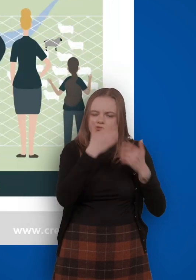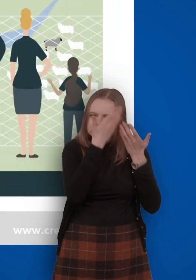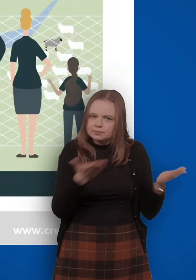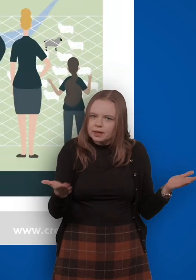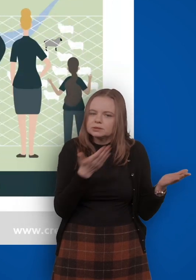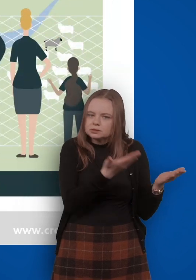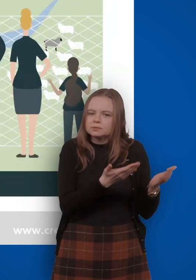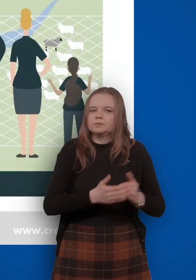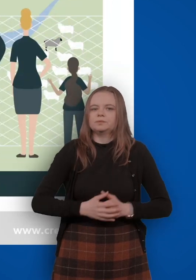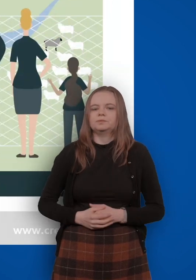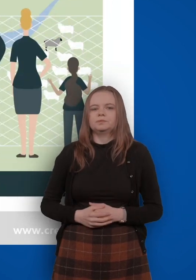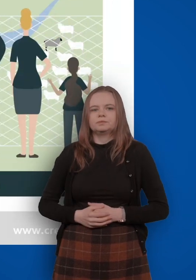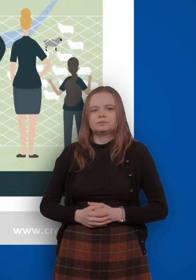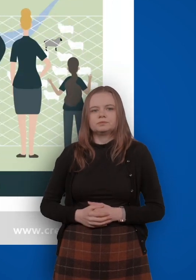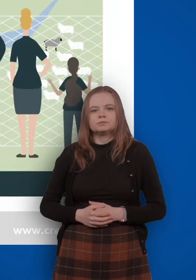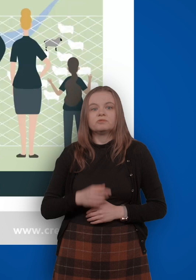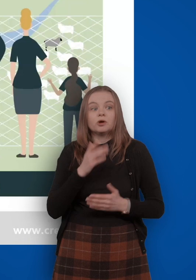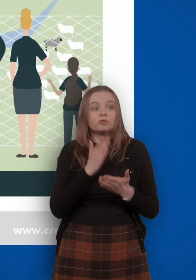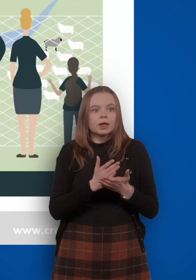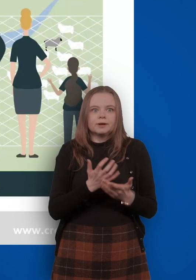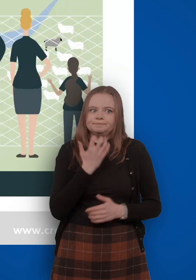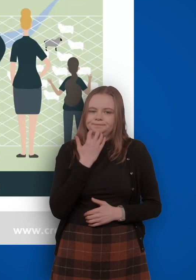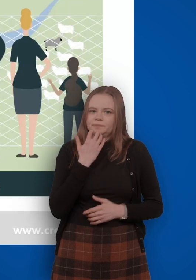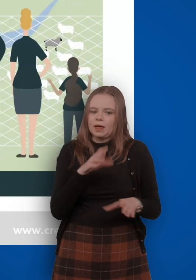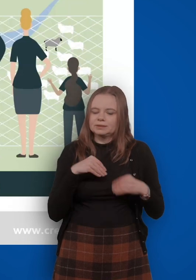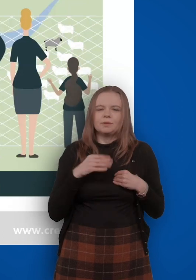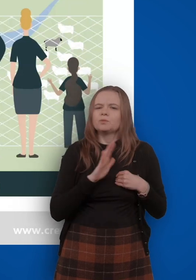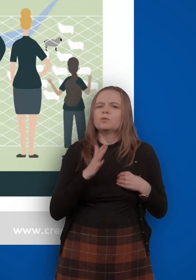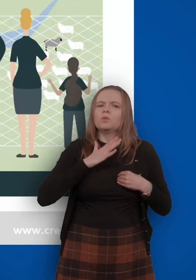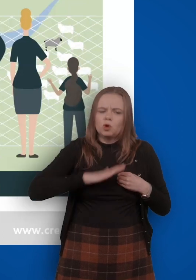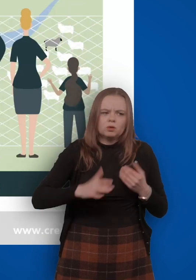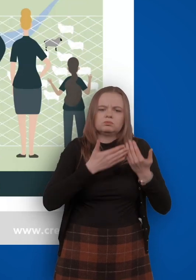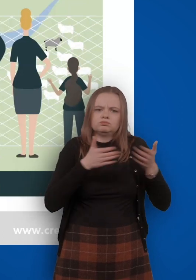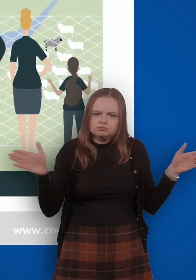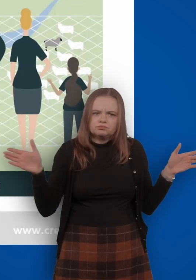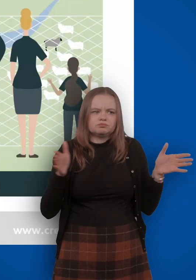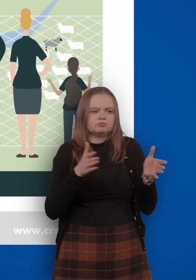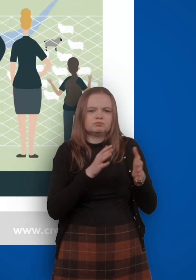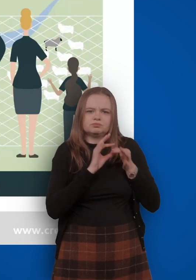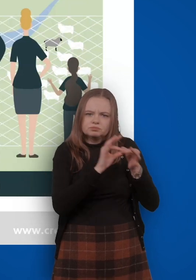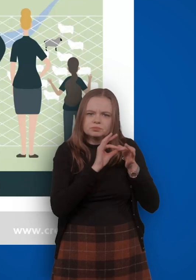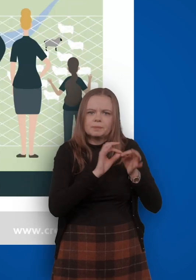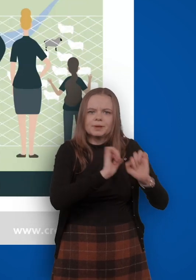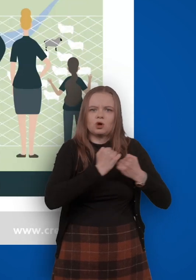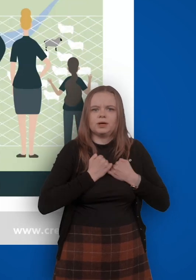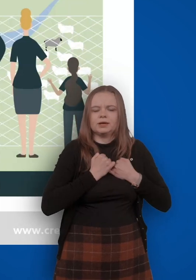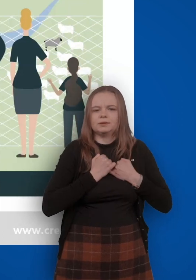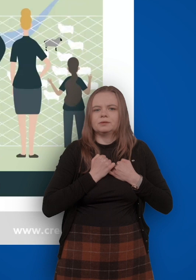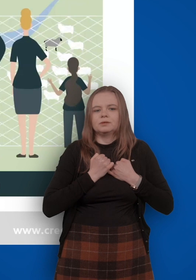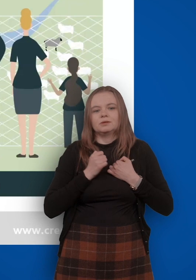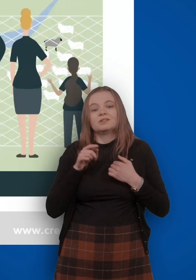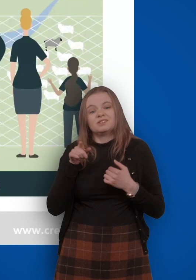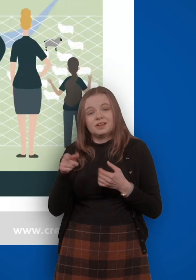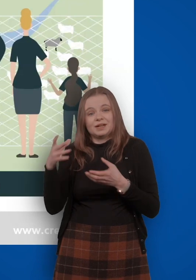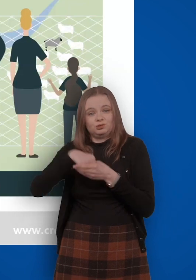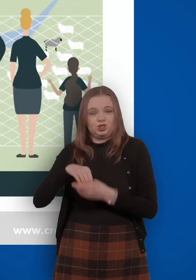And it's really a lot more than tolerance. So we're trying to make sure that we create the sense of belonging. And that's where inclusion comes